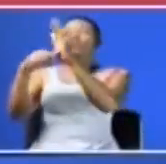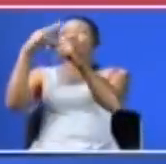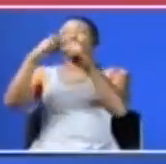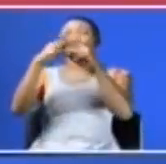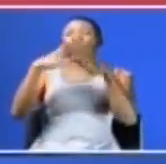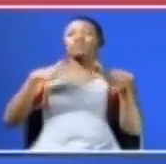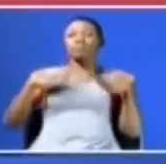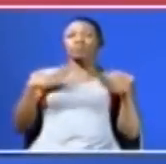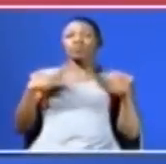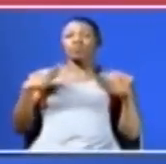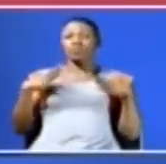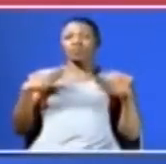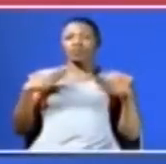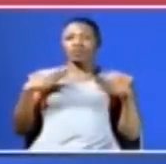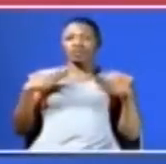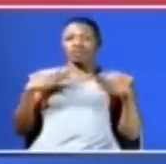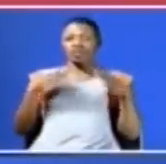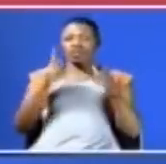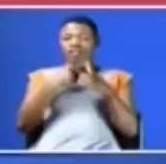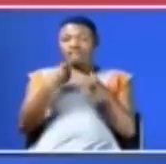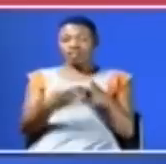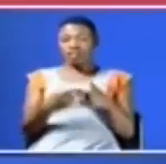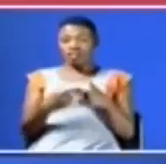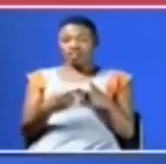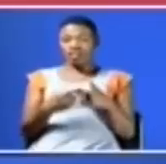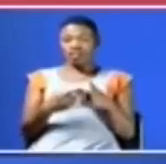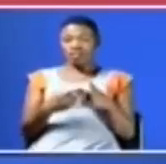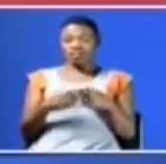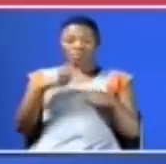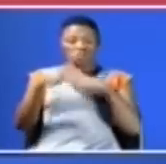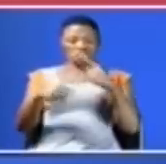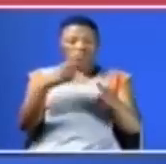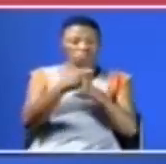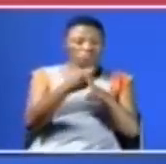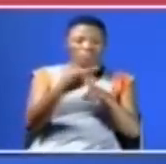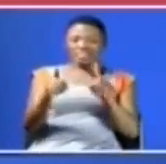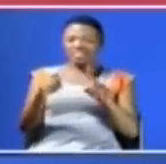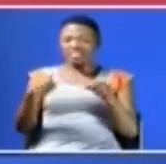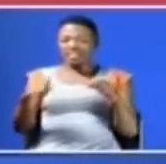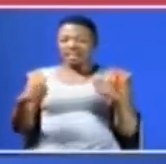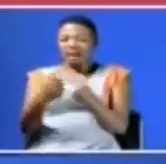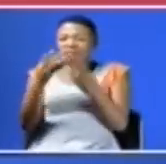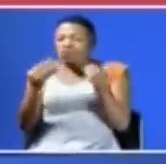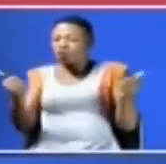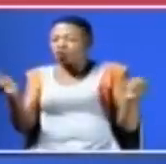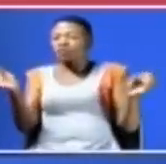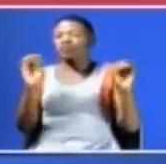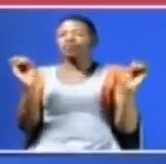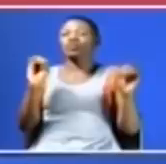people. And then he went ahead and sort of nothing came out of that. So